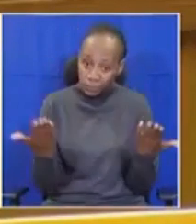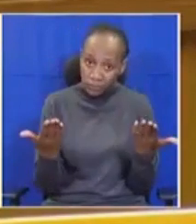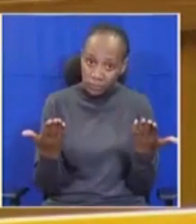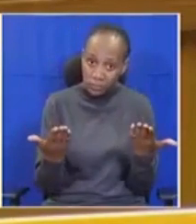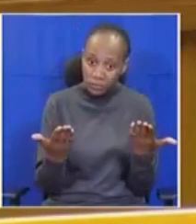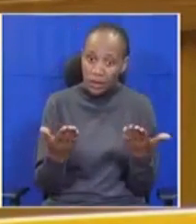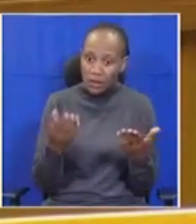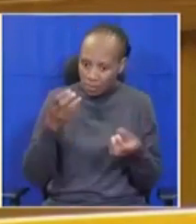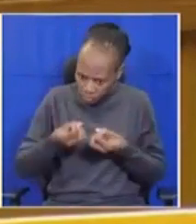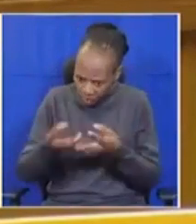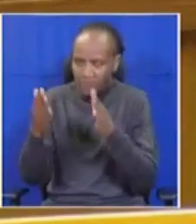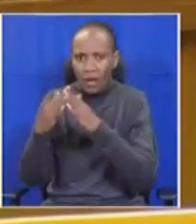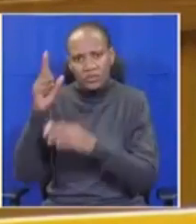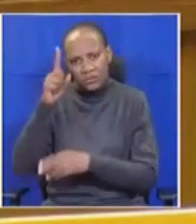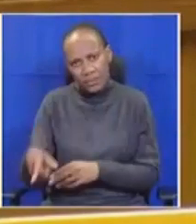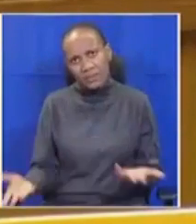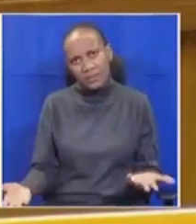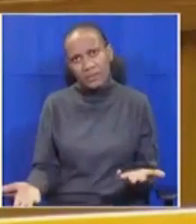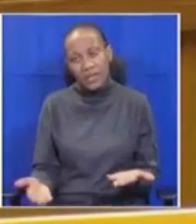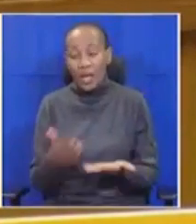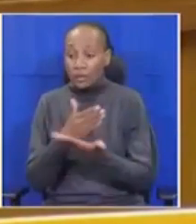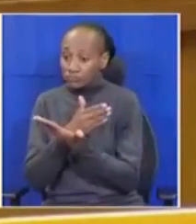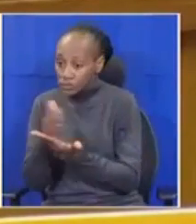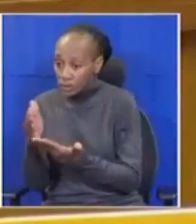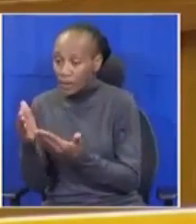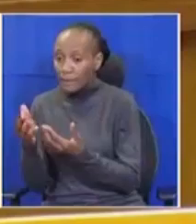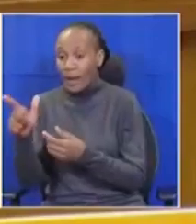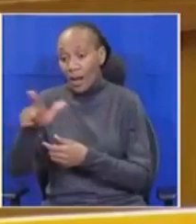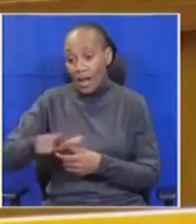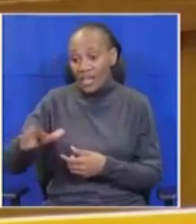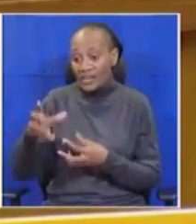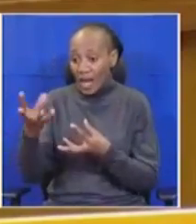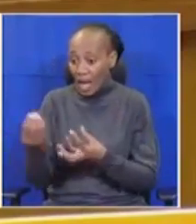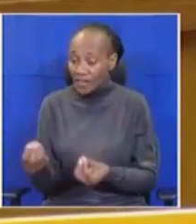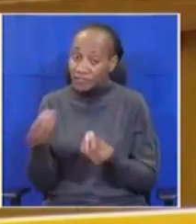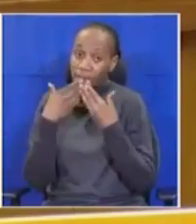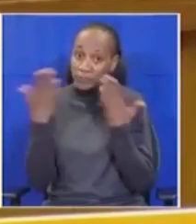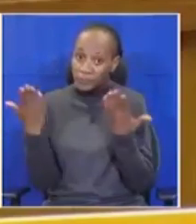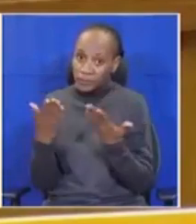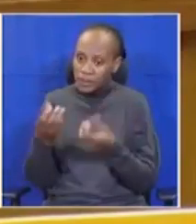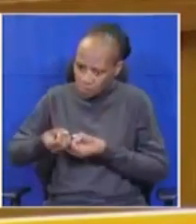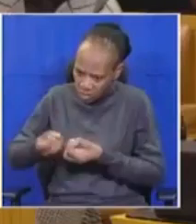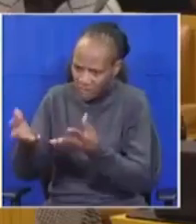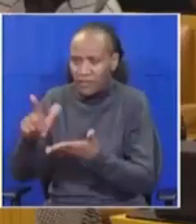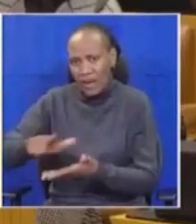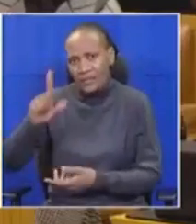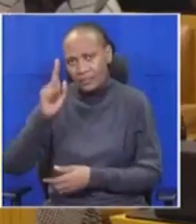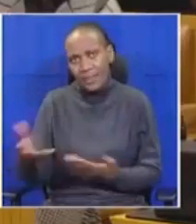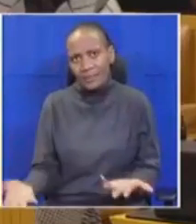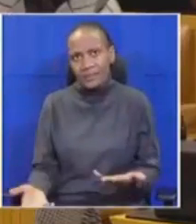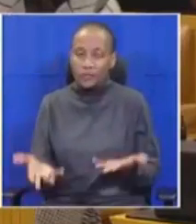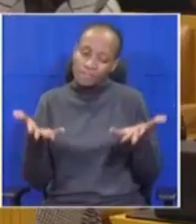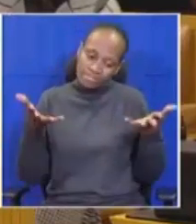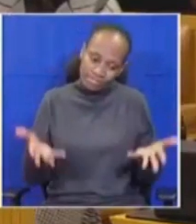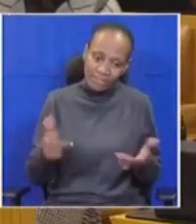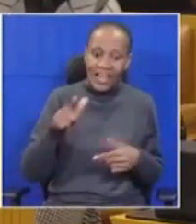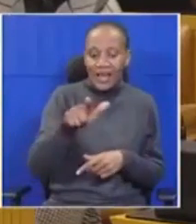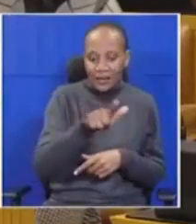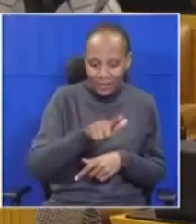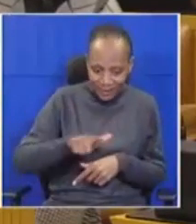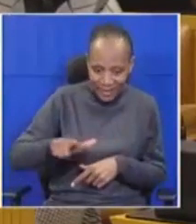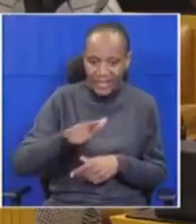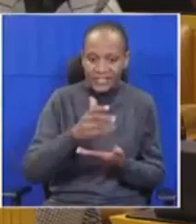have houses. Those who do not have land must also have land, and therefore land